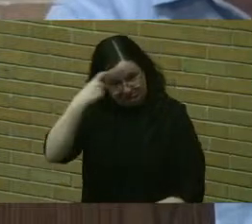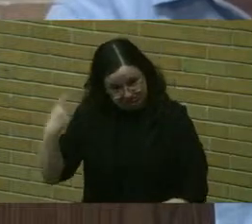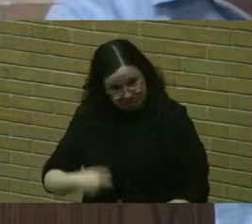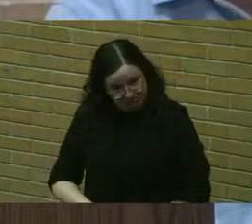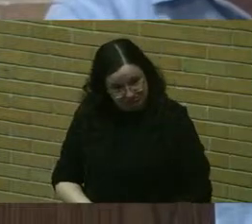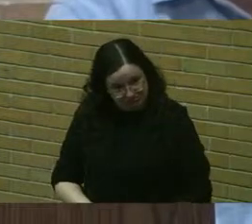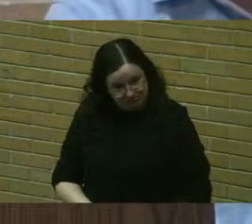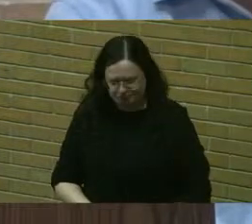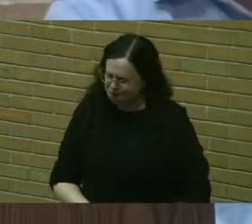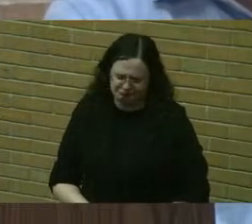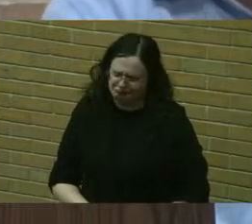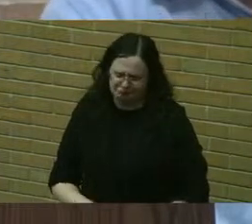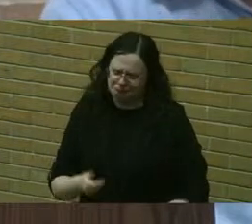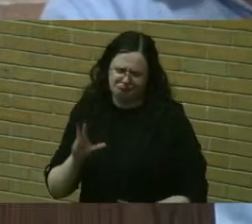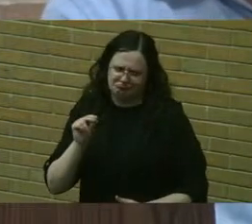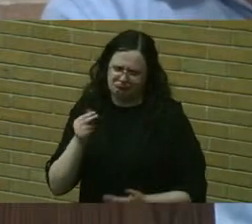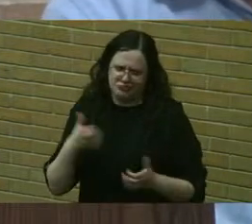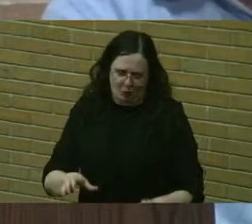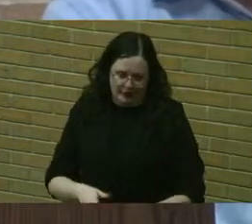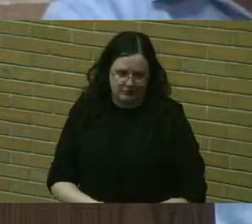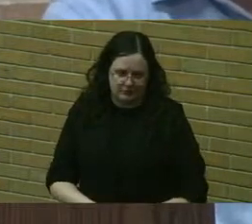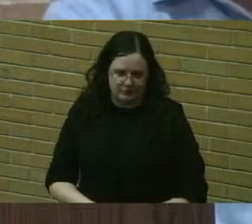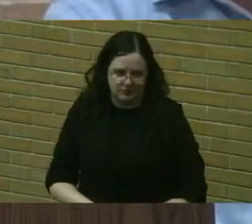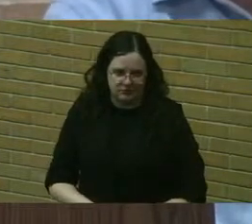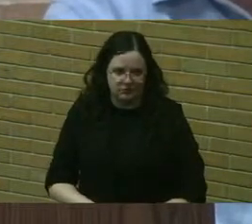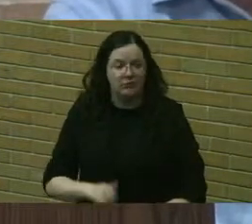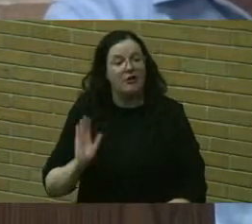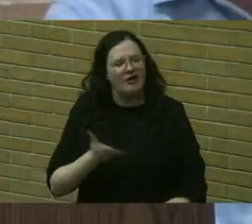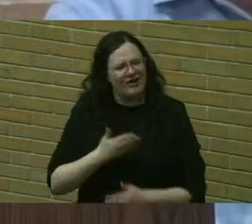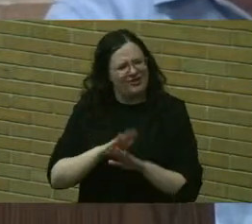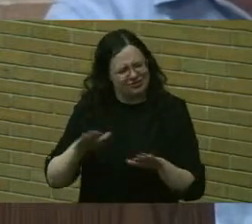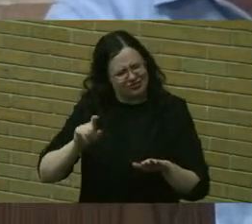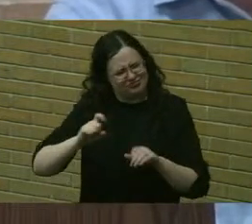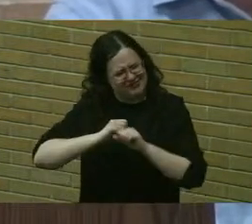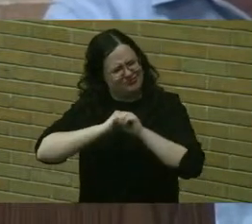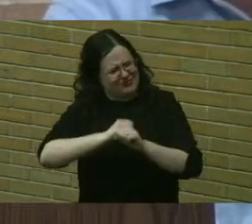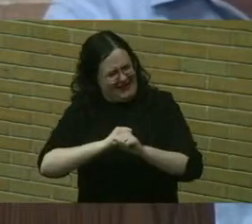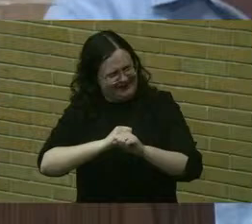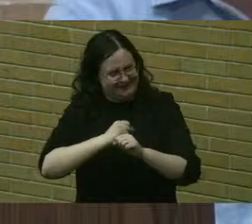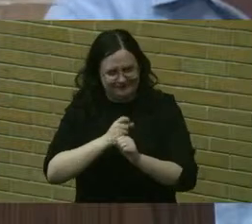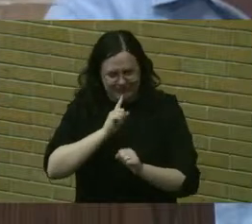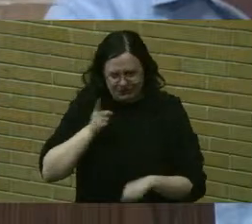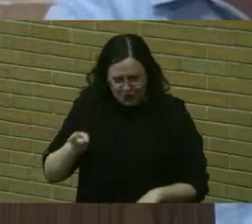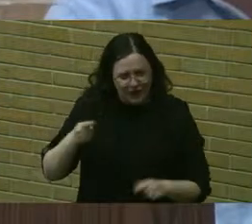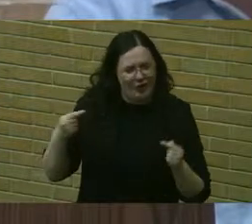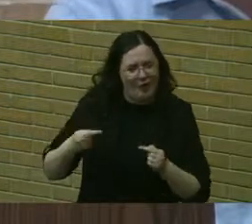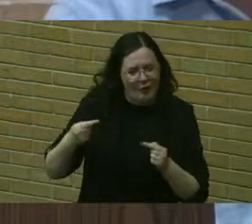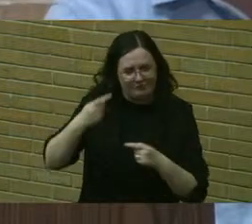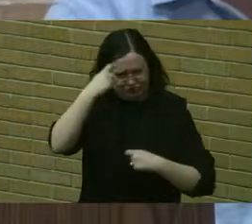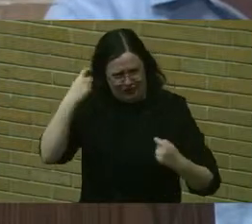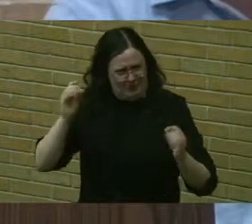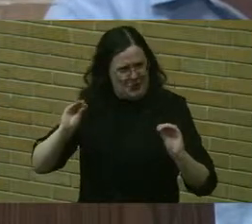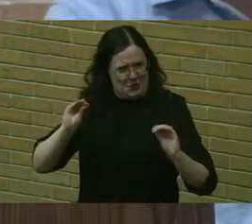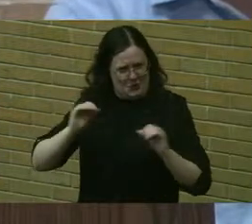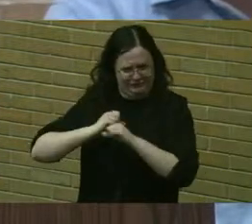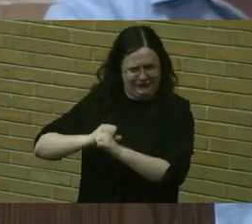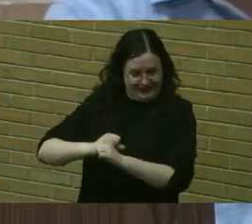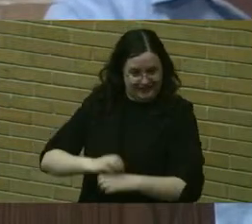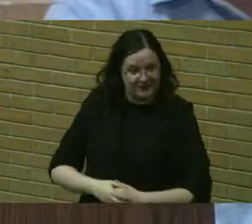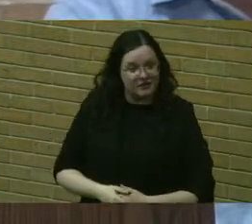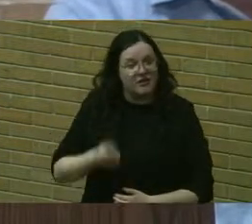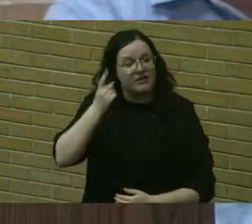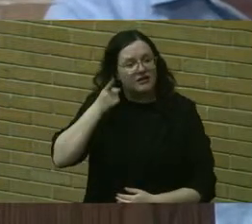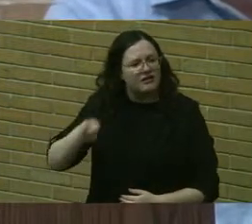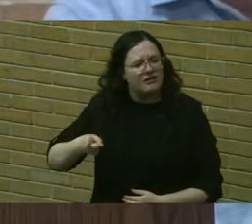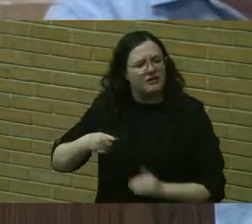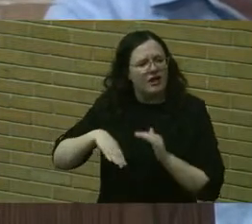This is what our children must be protected against, harm and traumatization. They are, after all, underage